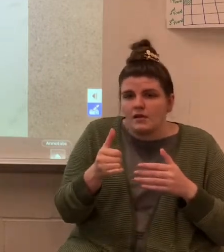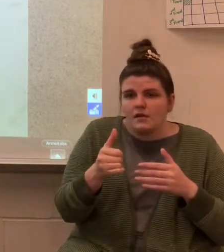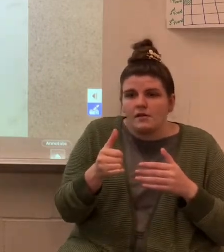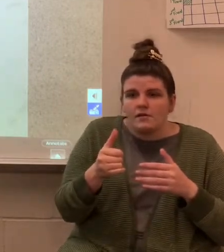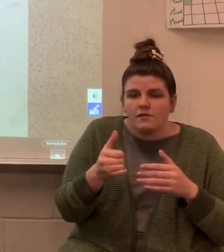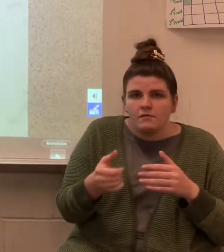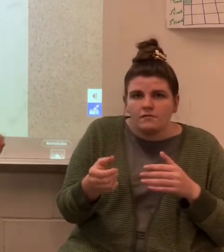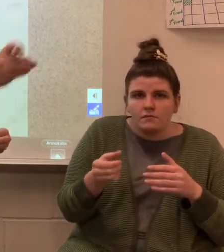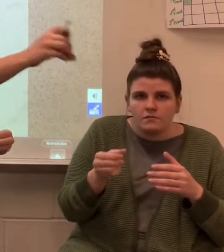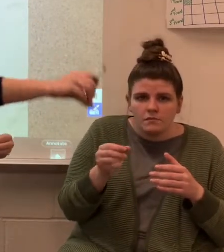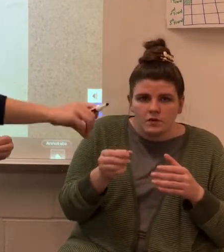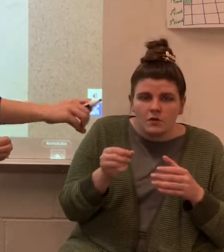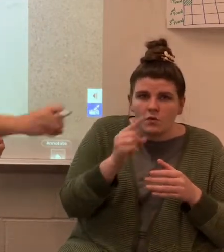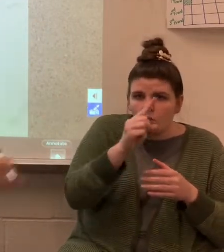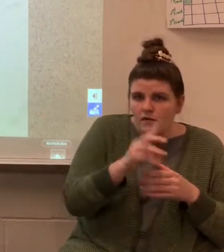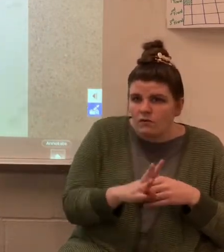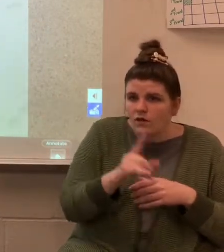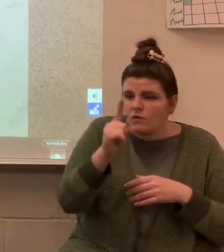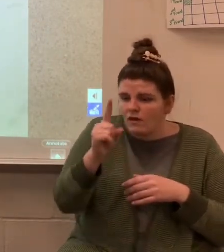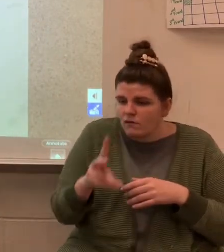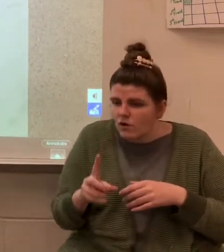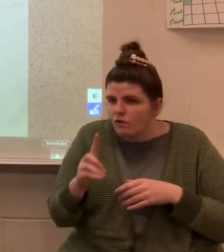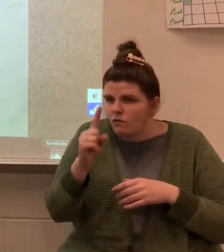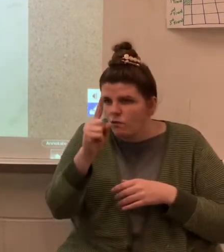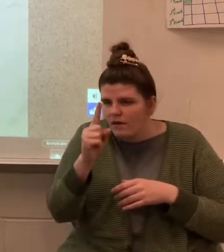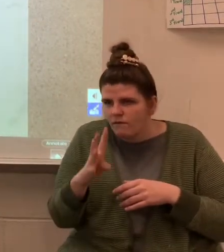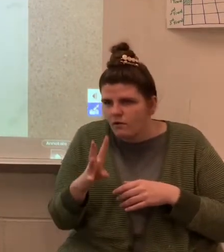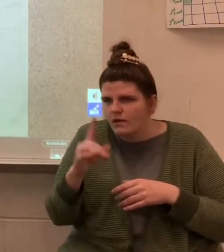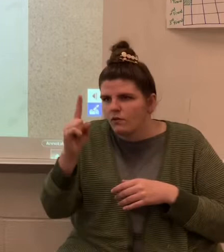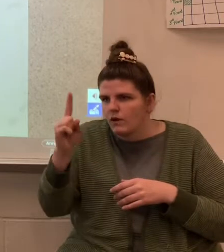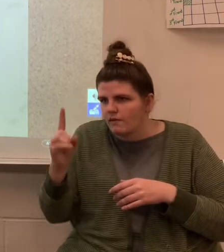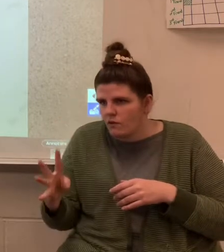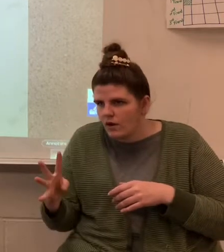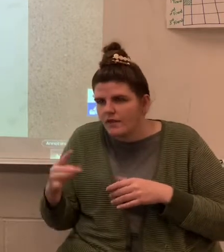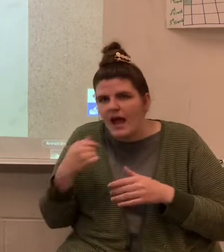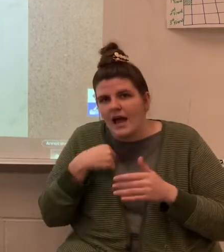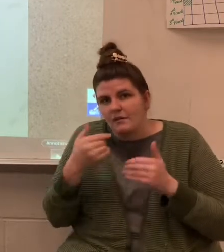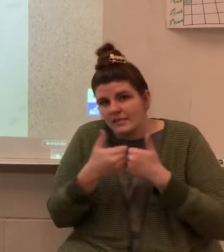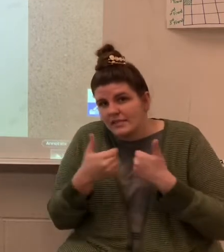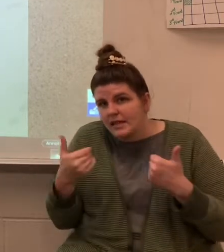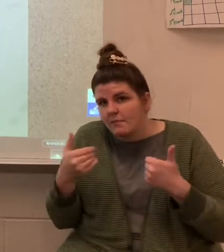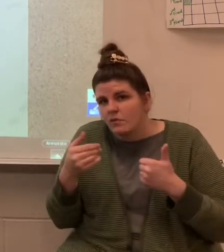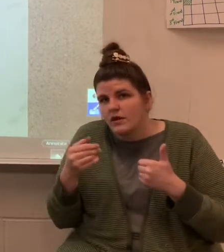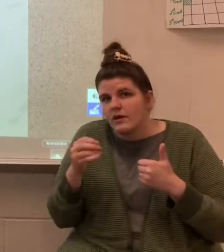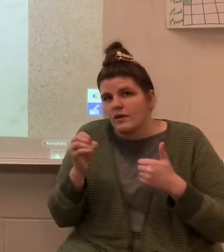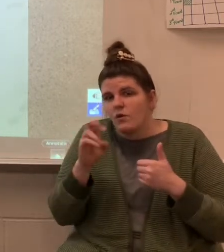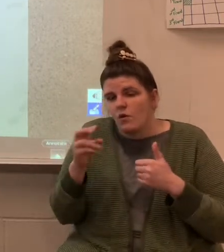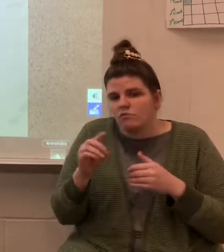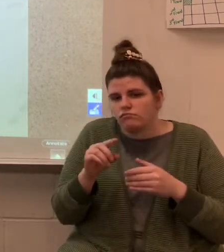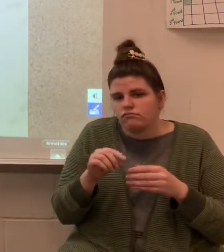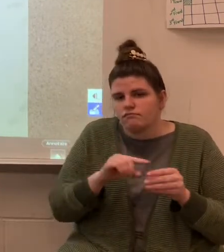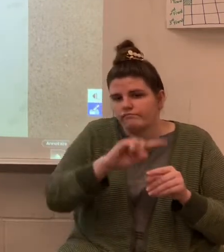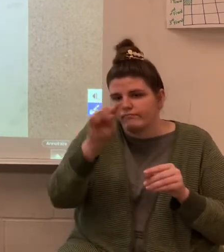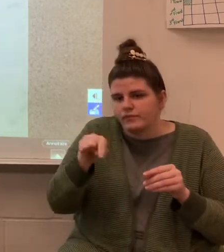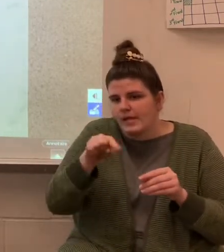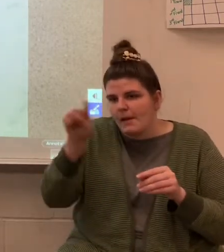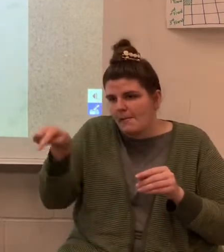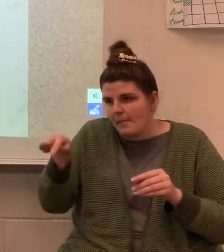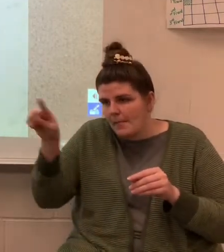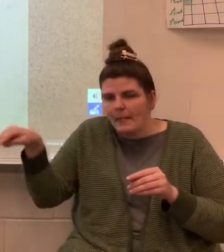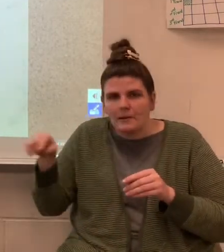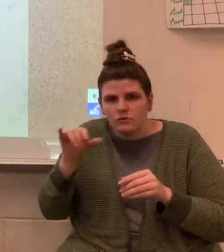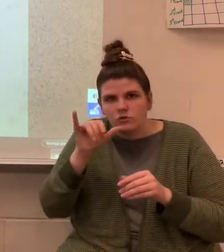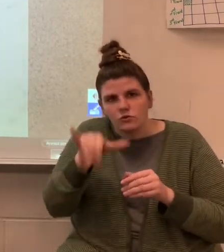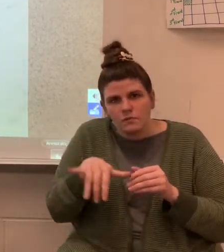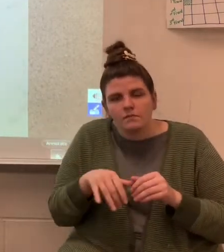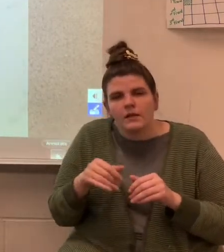going to pour 1/4 here. I'm going to pour 1/4 here. Therefore, I am separating or distributing them out. So I am taking my 10